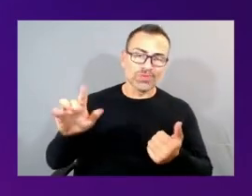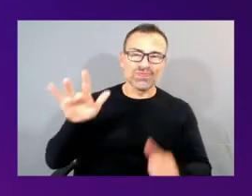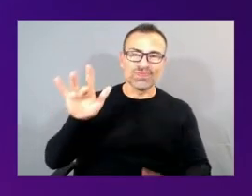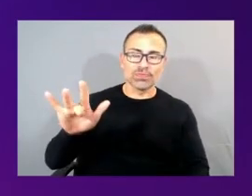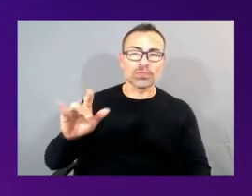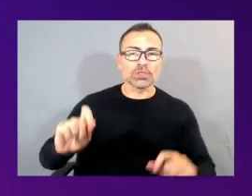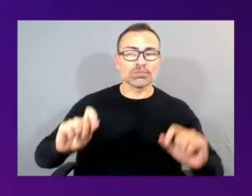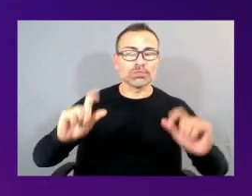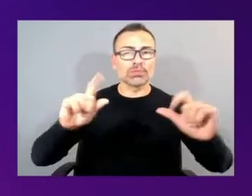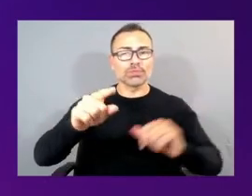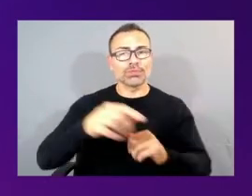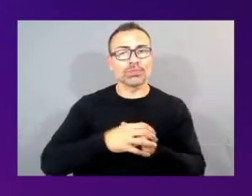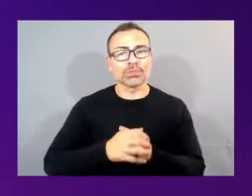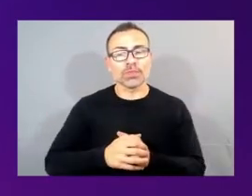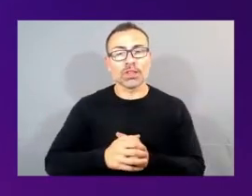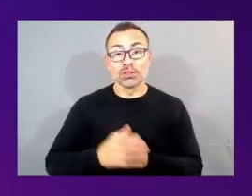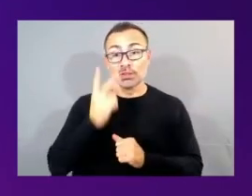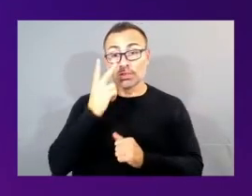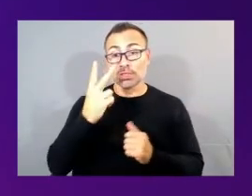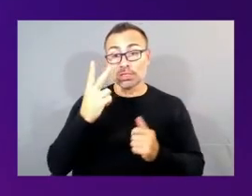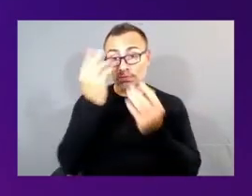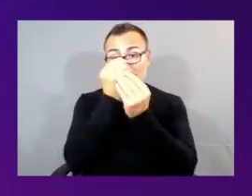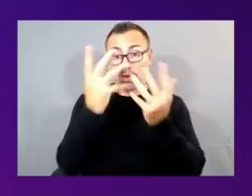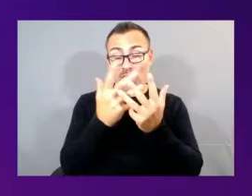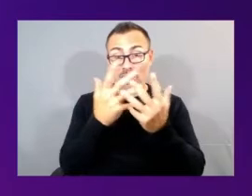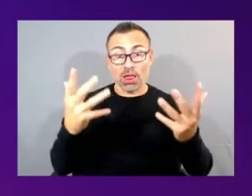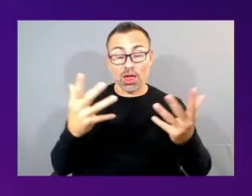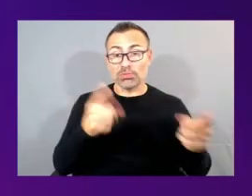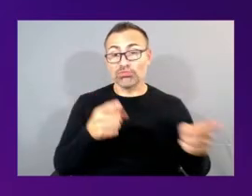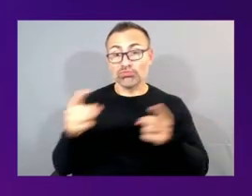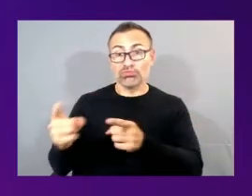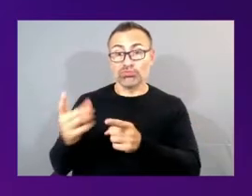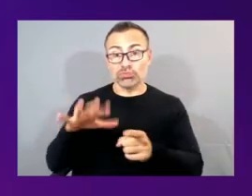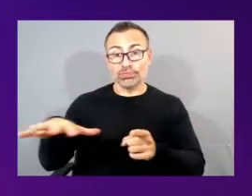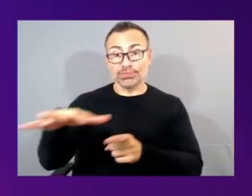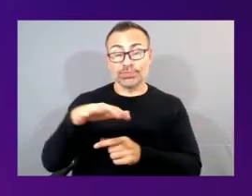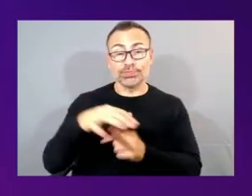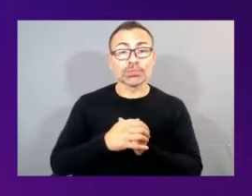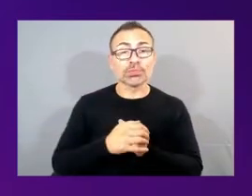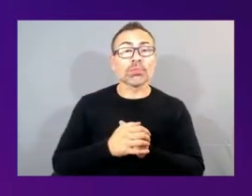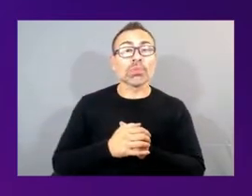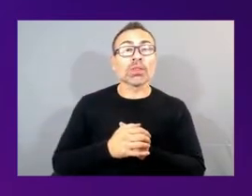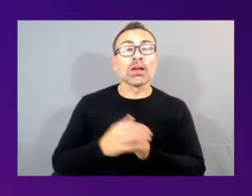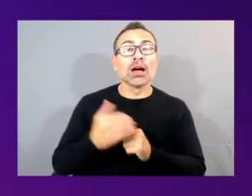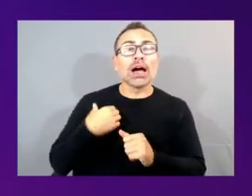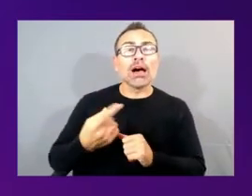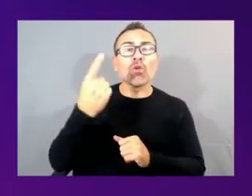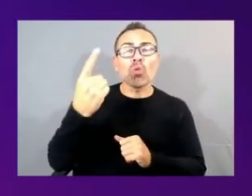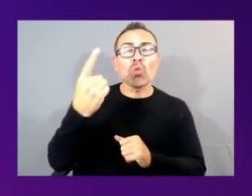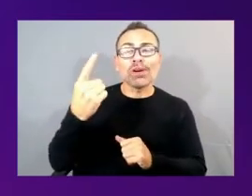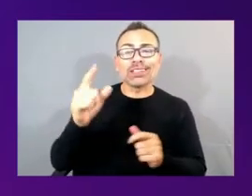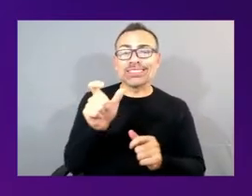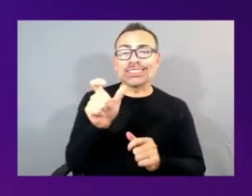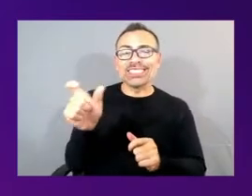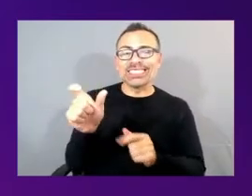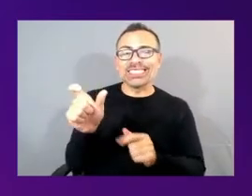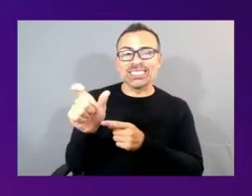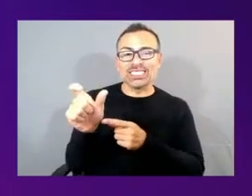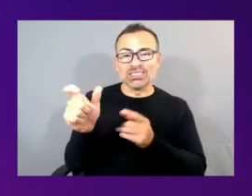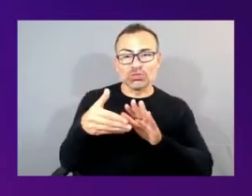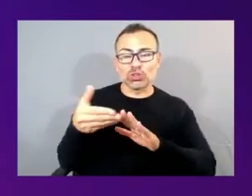and get a lot of information about what's going on there. And as you can see, I have one instance running. That instance is